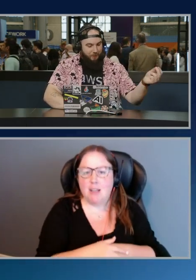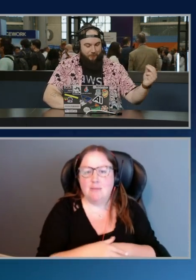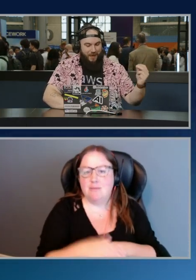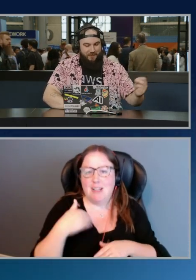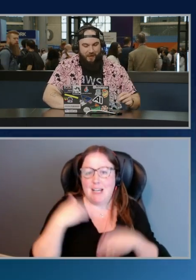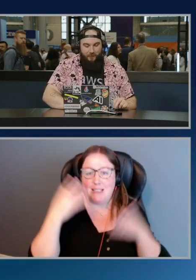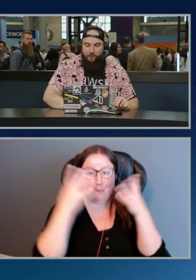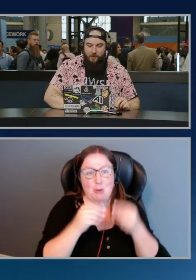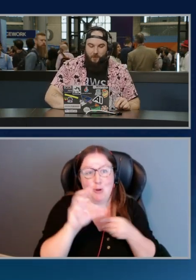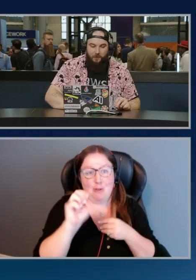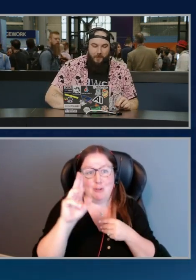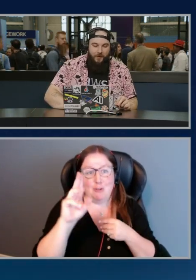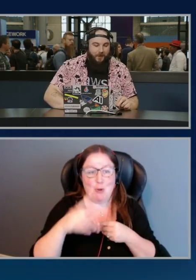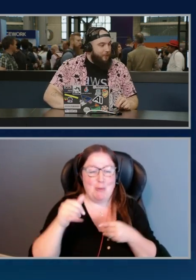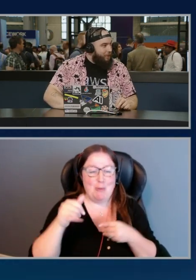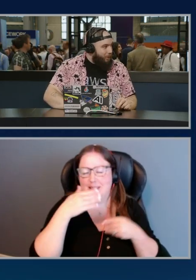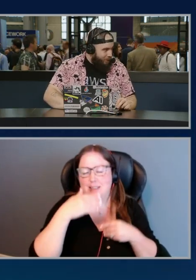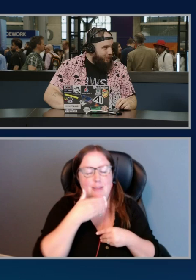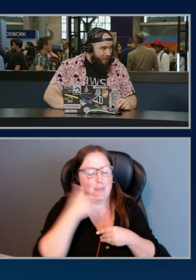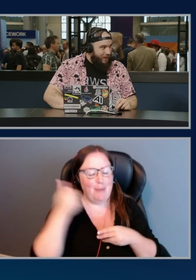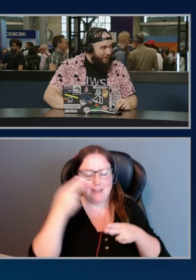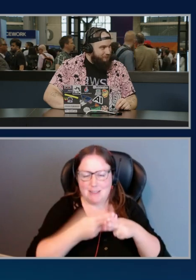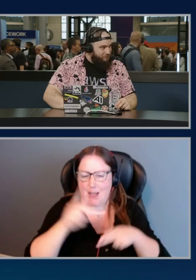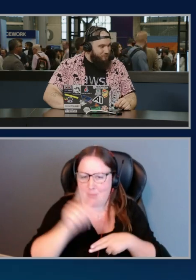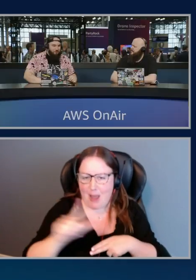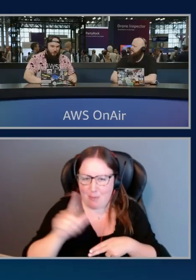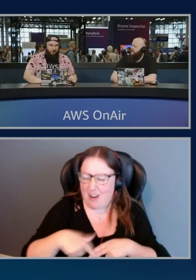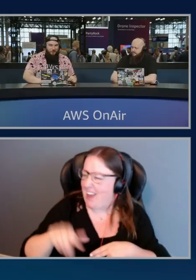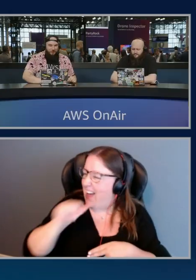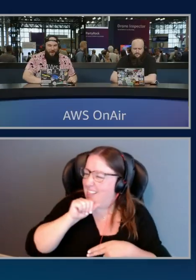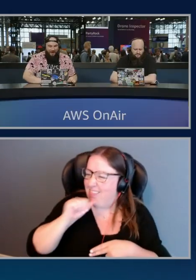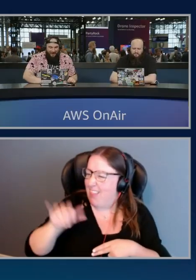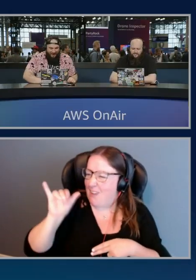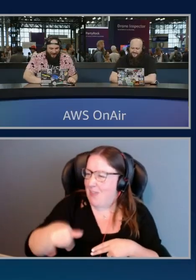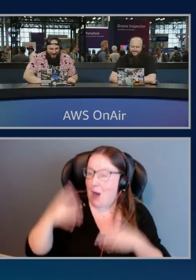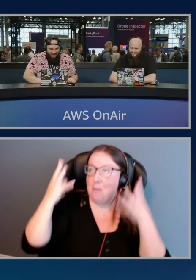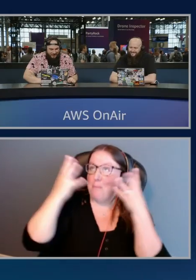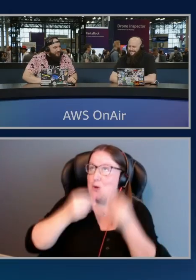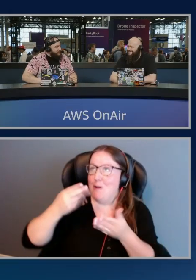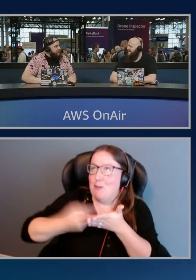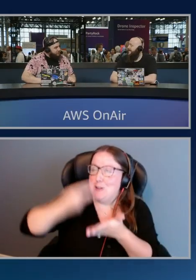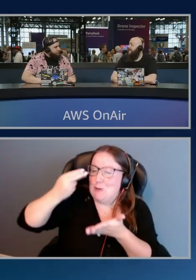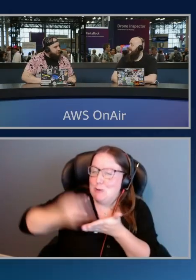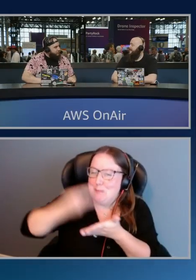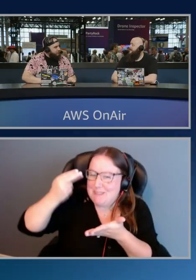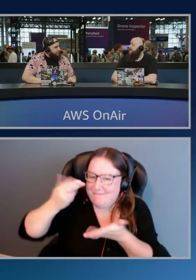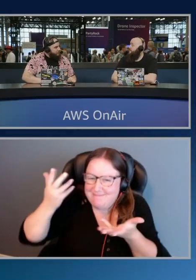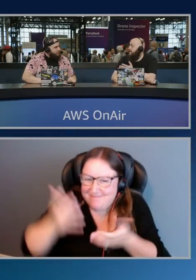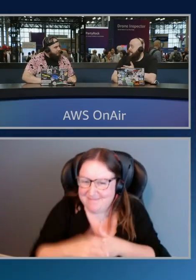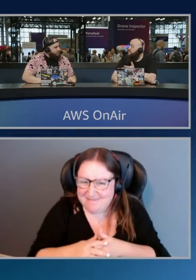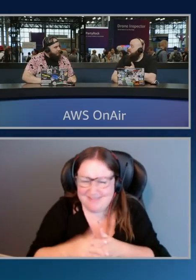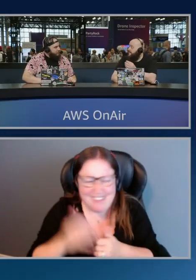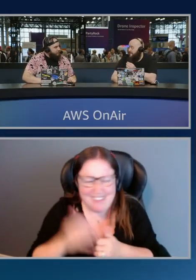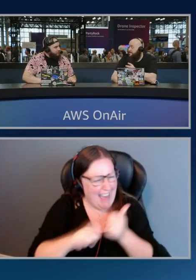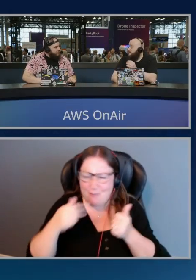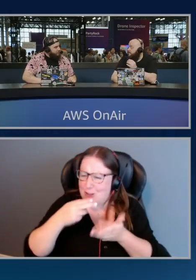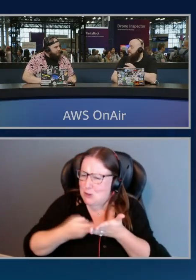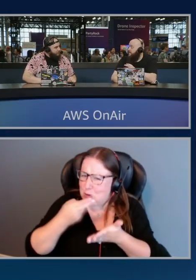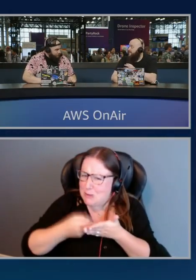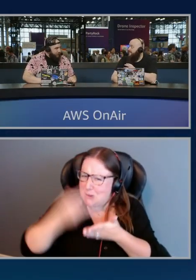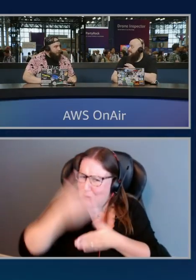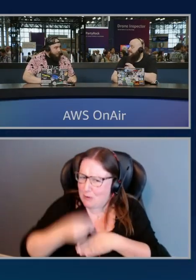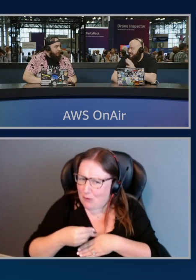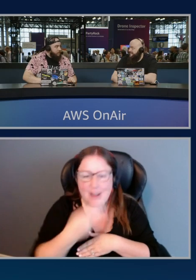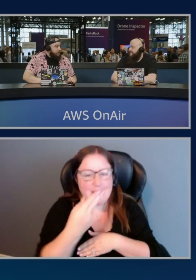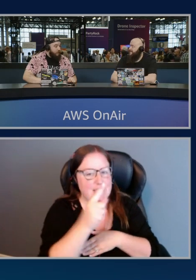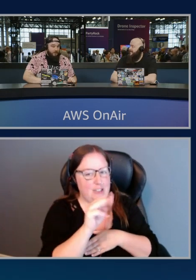Soup, which is the best named library in the world. I love that when I saw it. I'm like, Beautiful Soup, yeah. Because isn't every soup beautiful? No, but it describes HTML